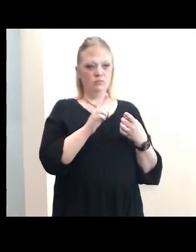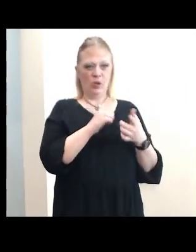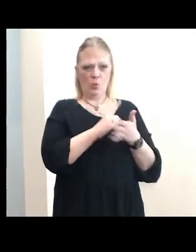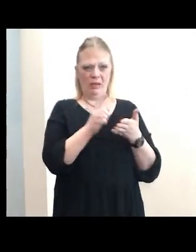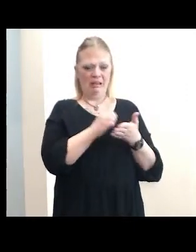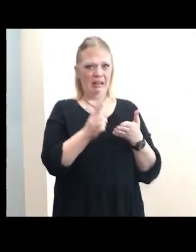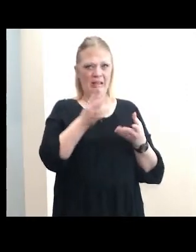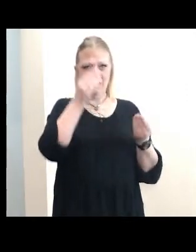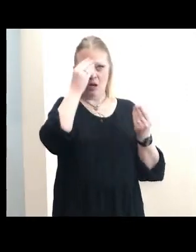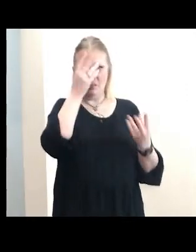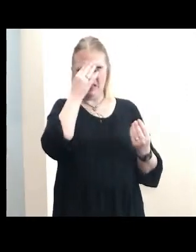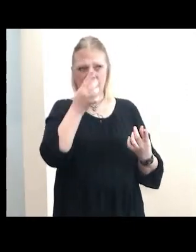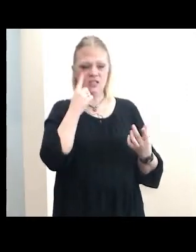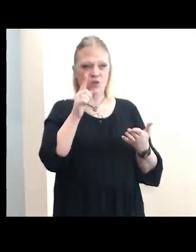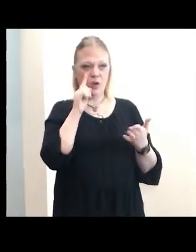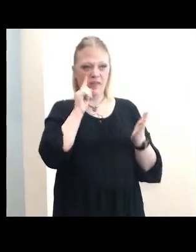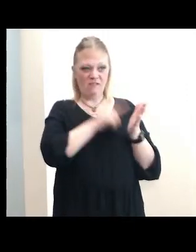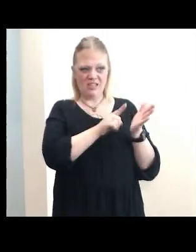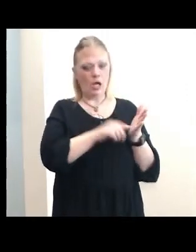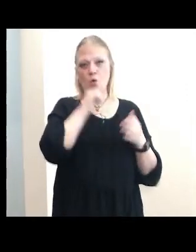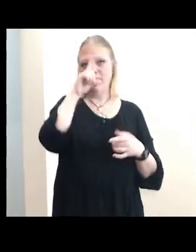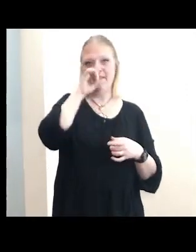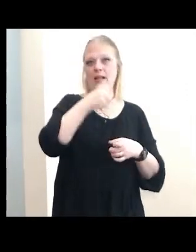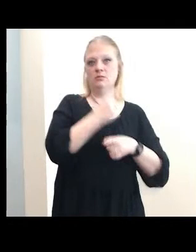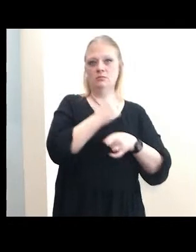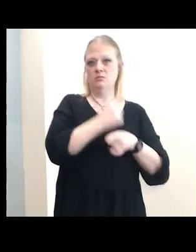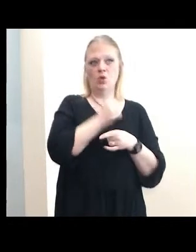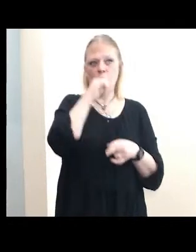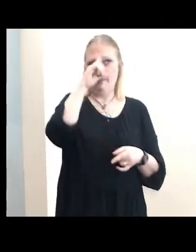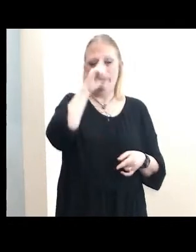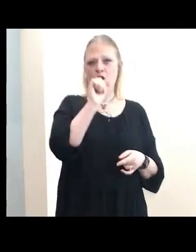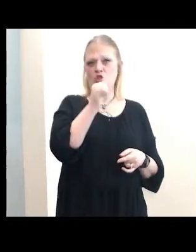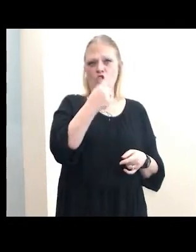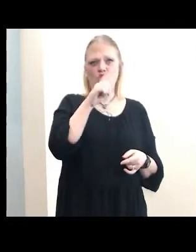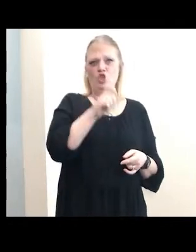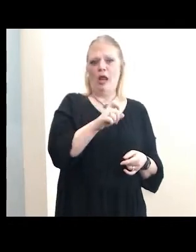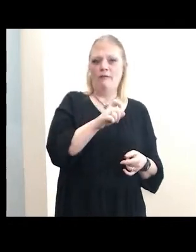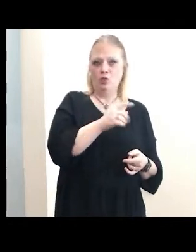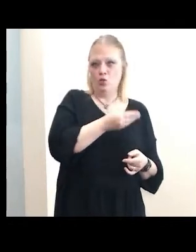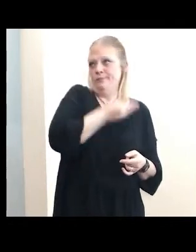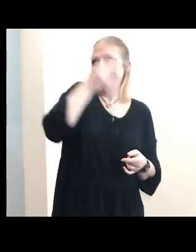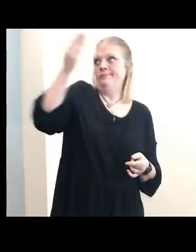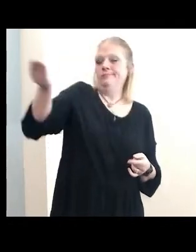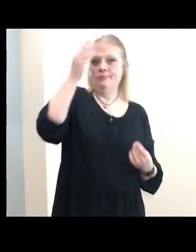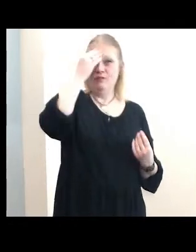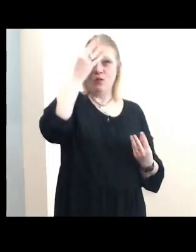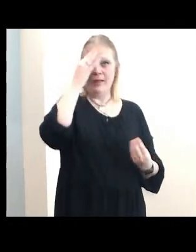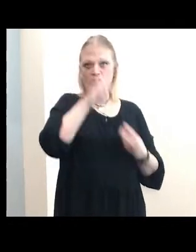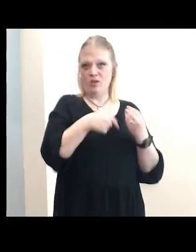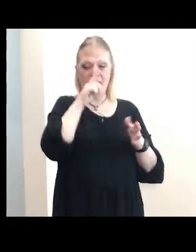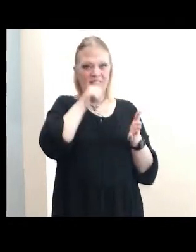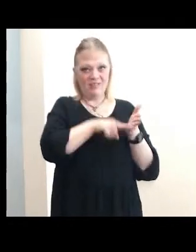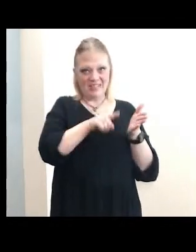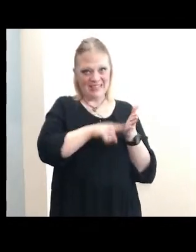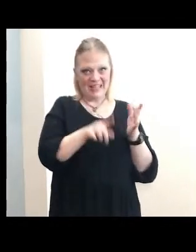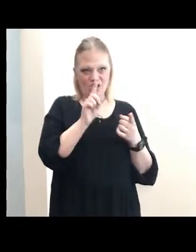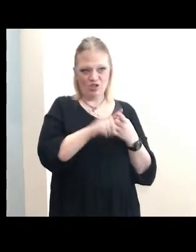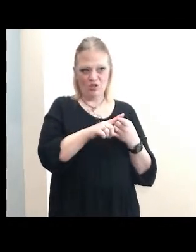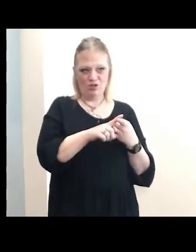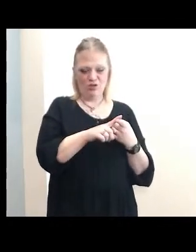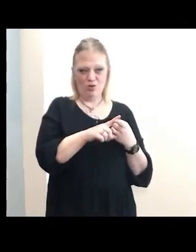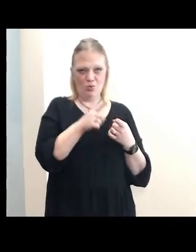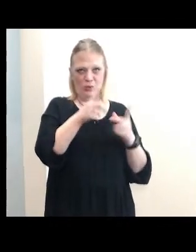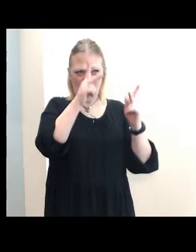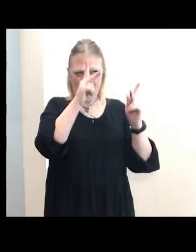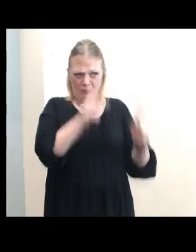don't think that's appropriate. I don't think the Attorney General should have to turn over information on the investigation against the